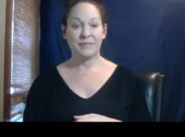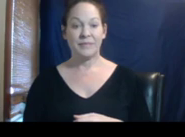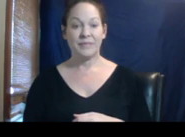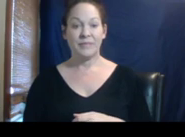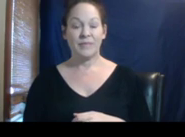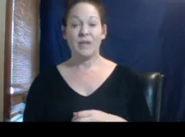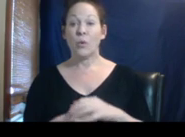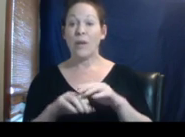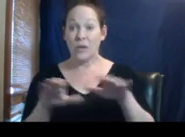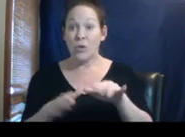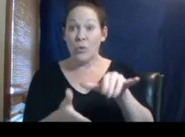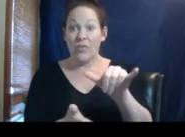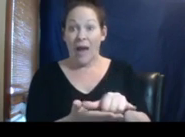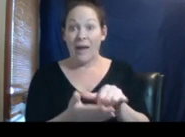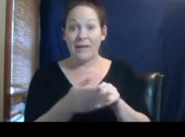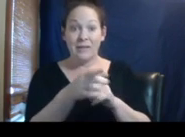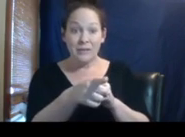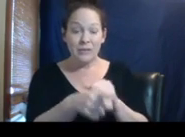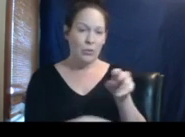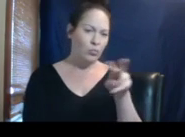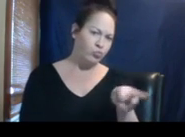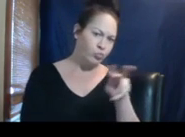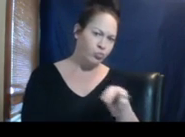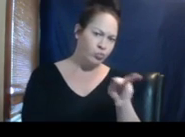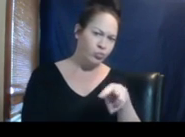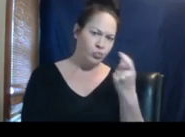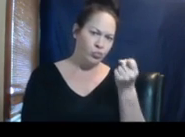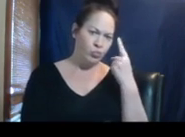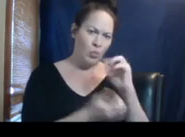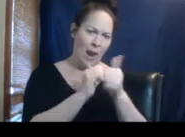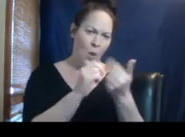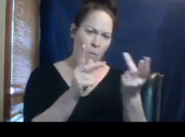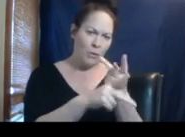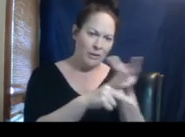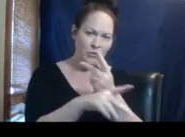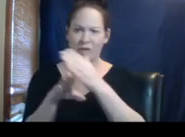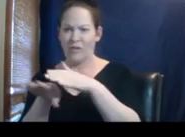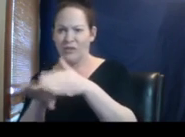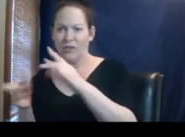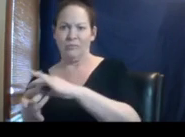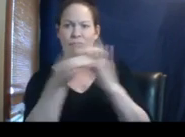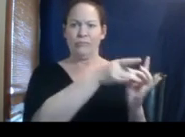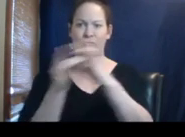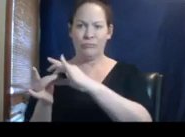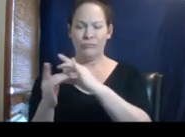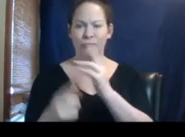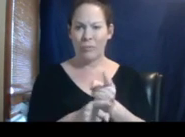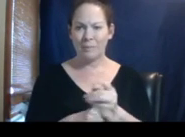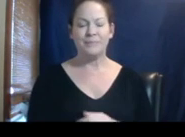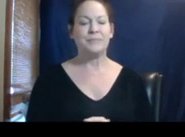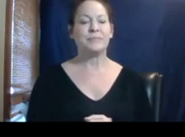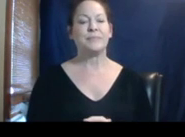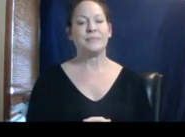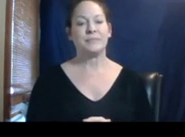to look at how multiplications work together. So one of the things the book will ask